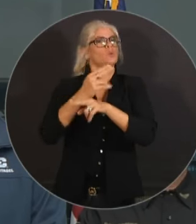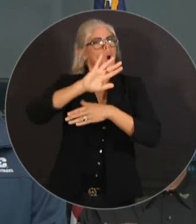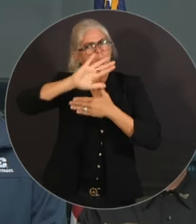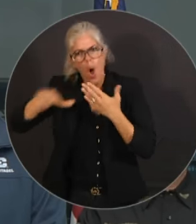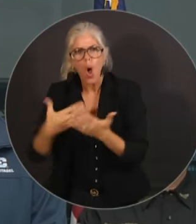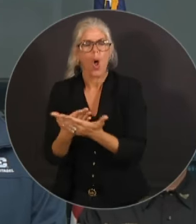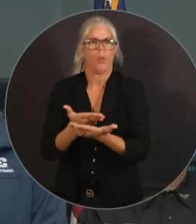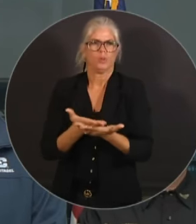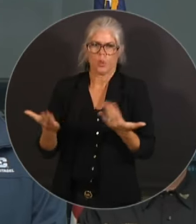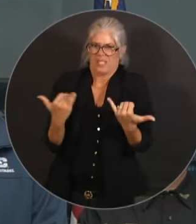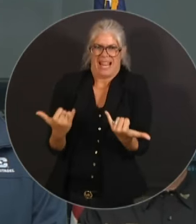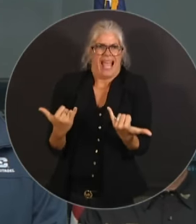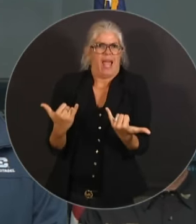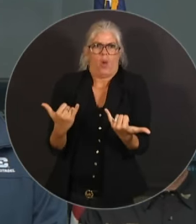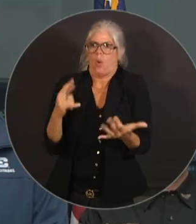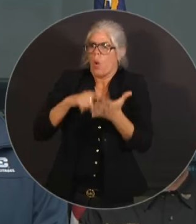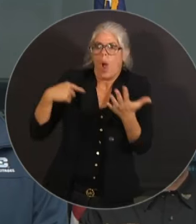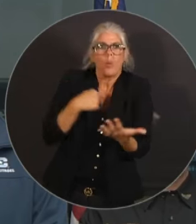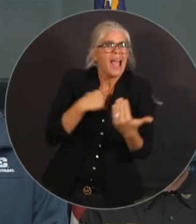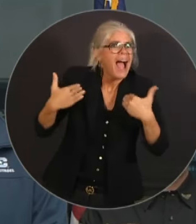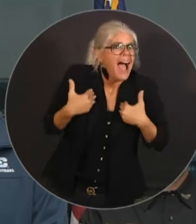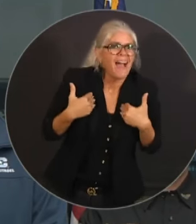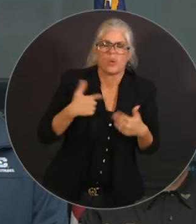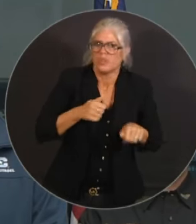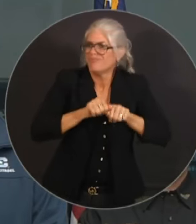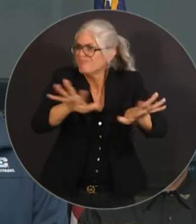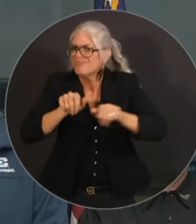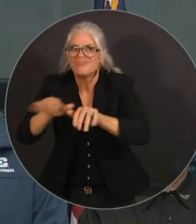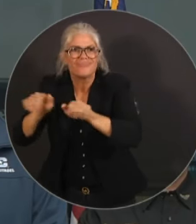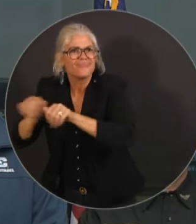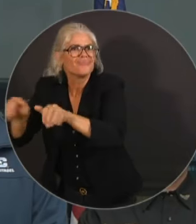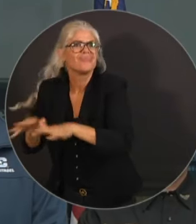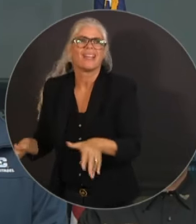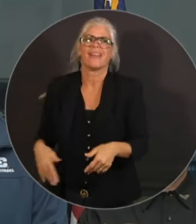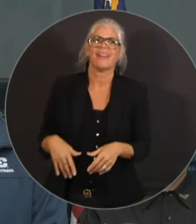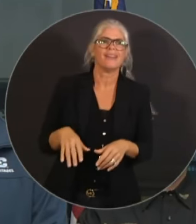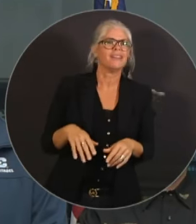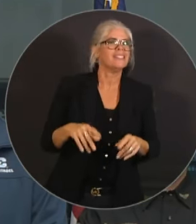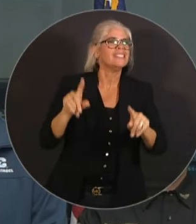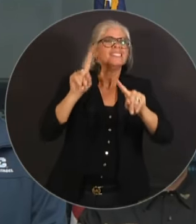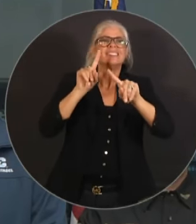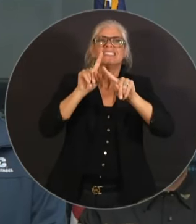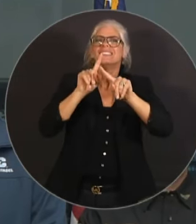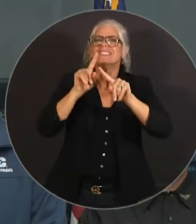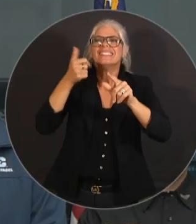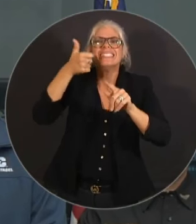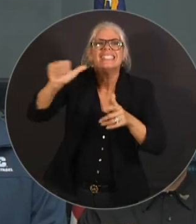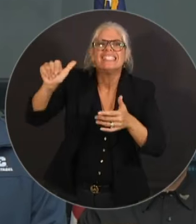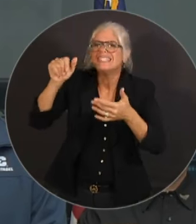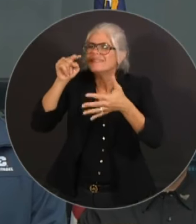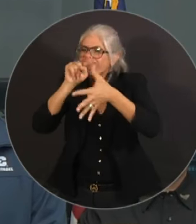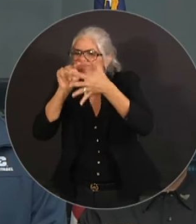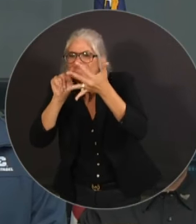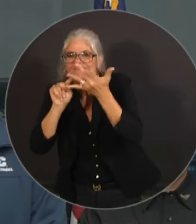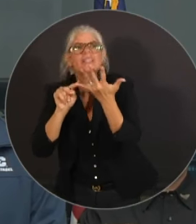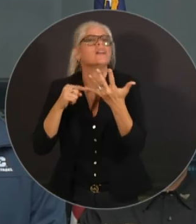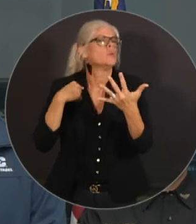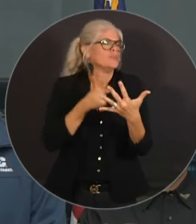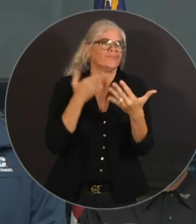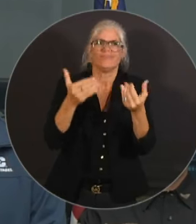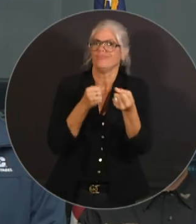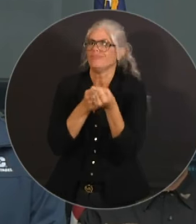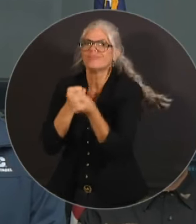pulling every lever we can to get support here in the state of Florida. We're doing everything we can to support our local